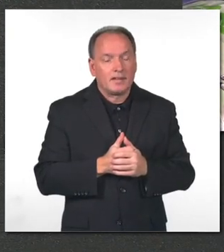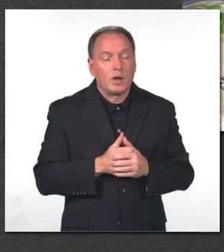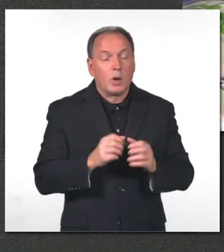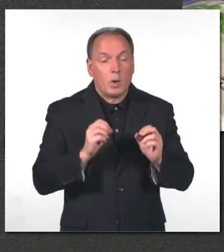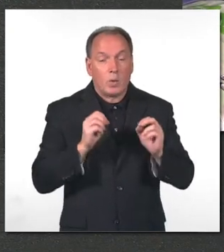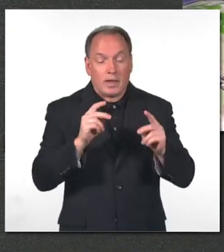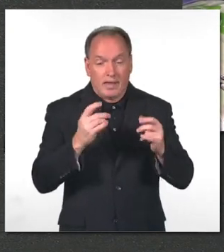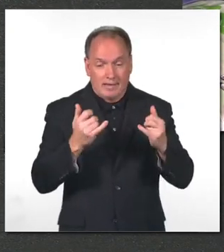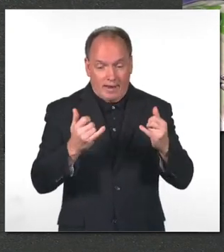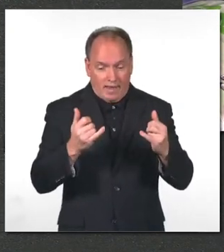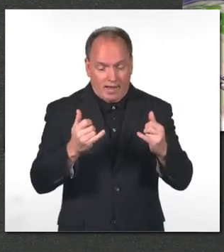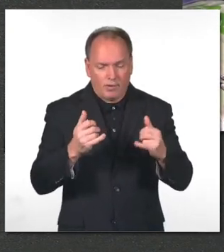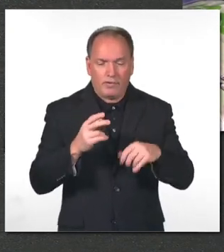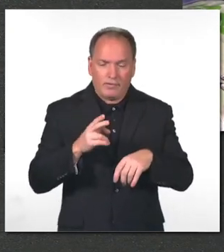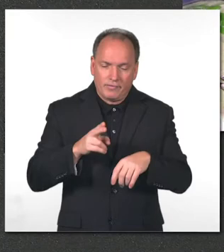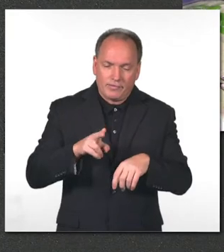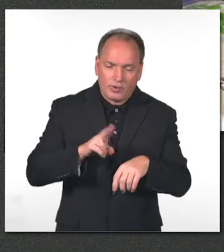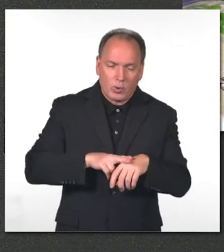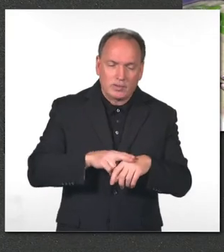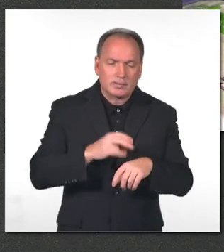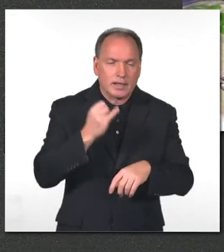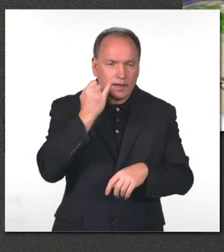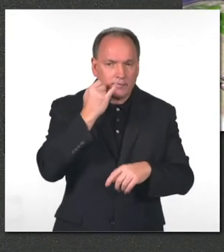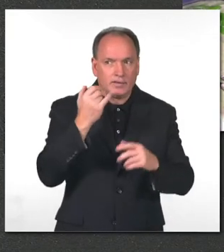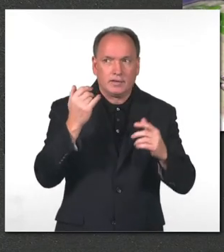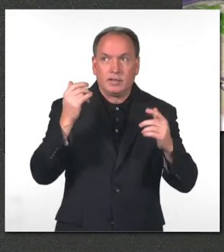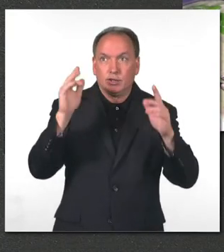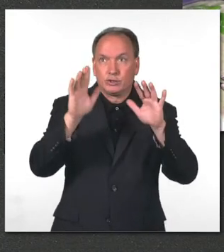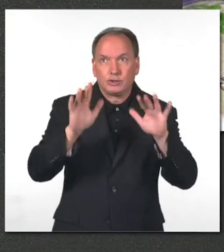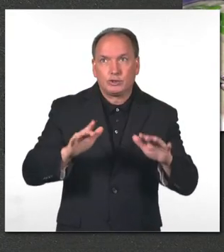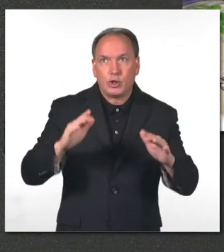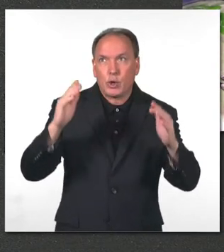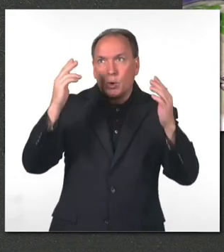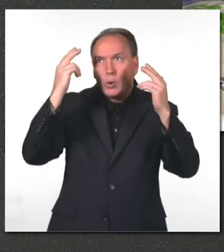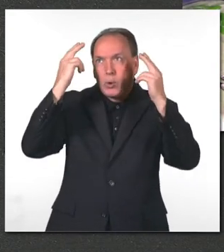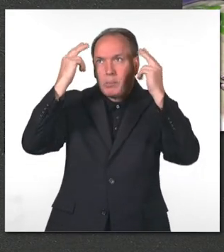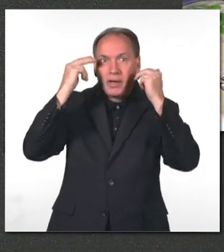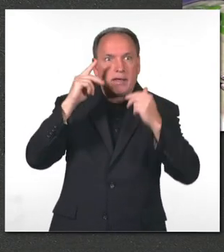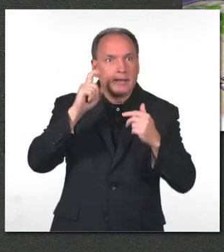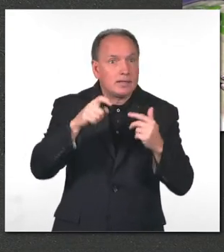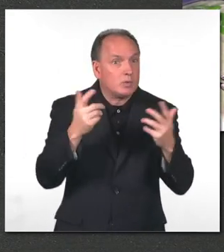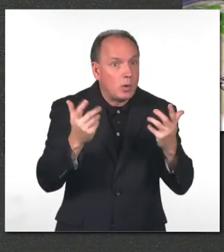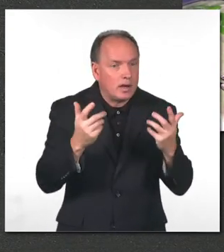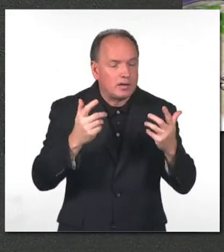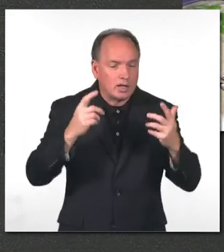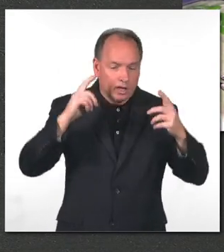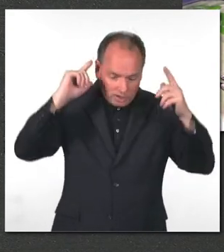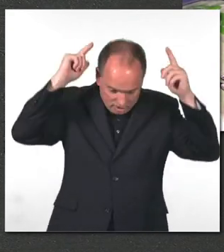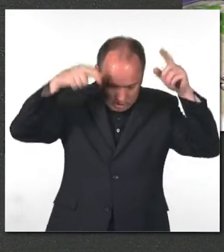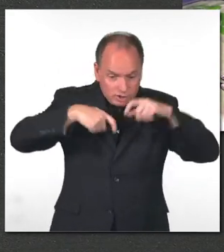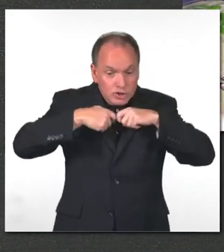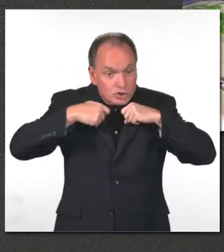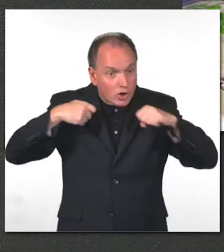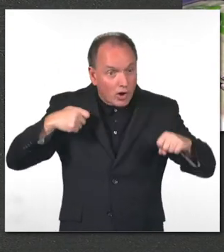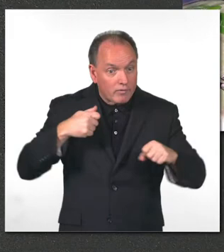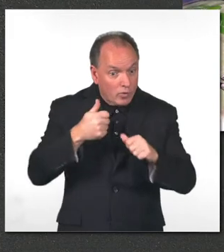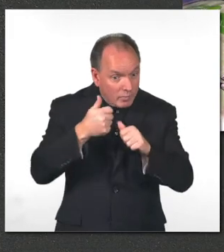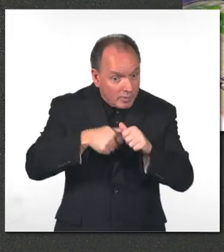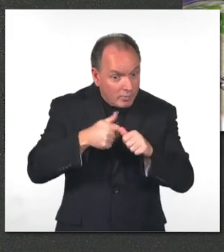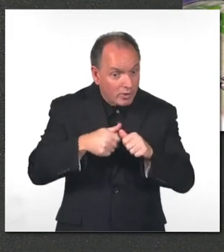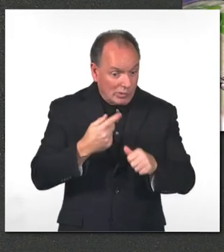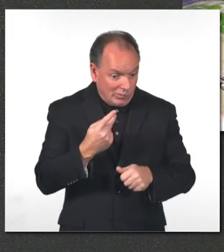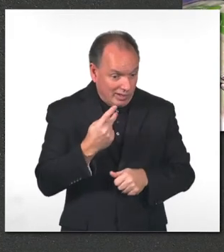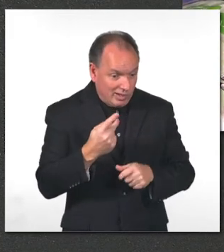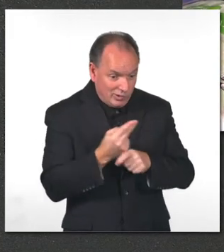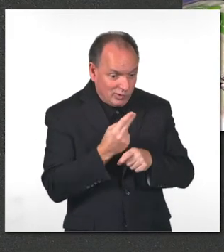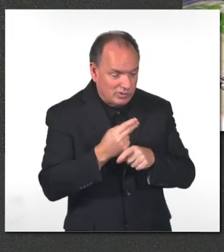Okay, and now, of course, if it's a snow bunny, it needs a snow scarf. Remember, we wore a scarf to keep that warm when we